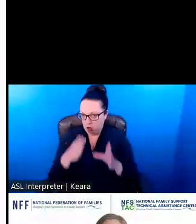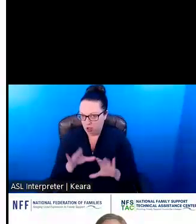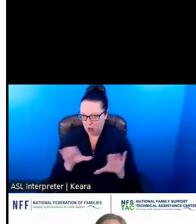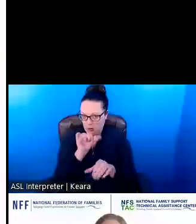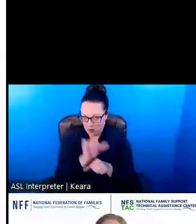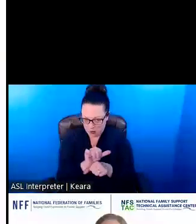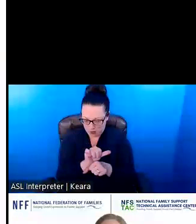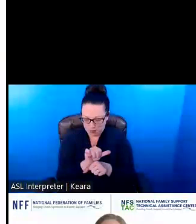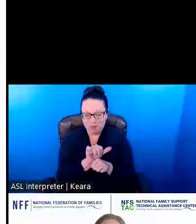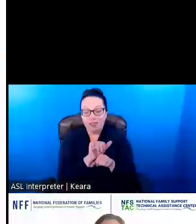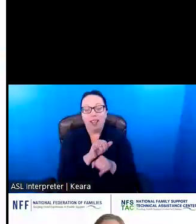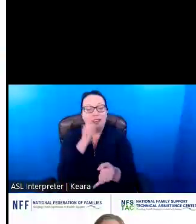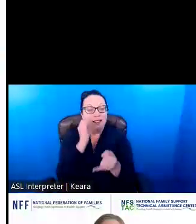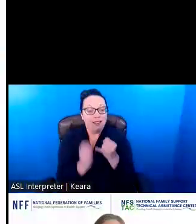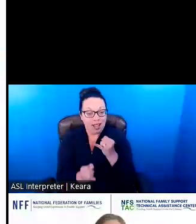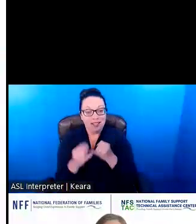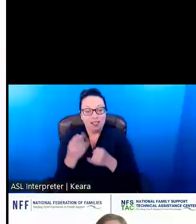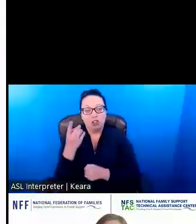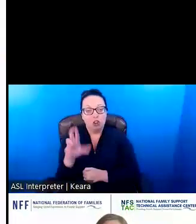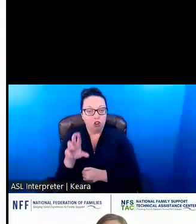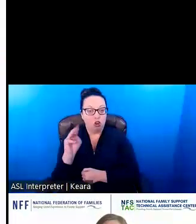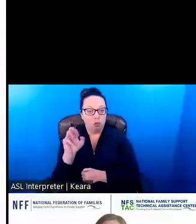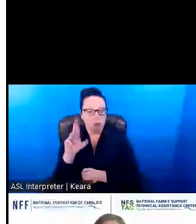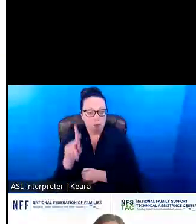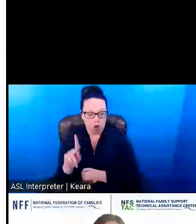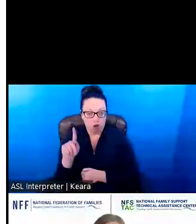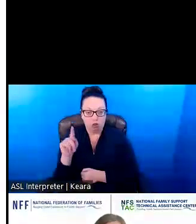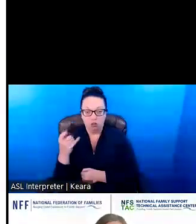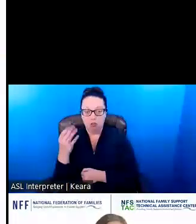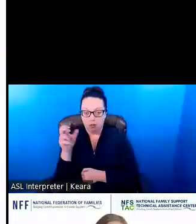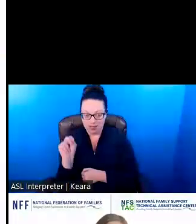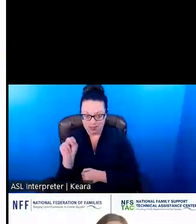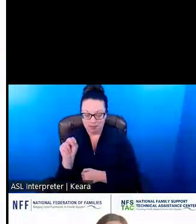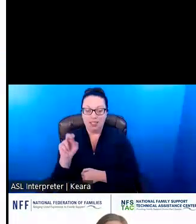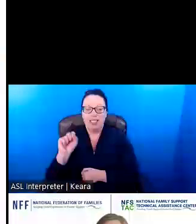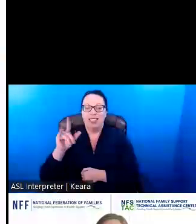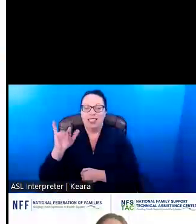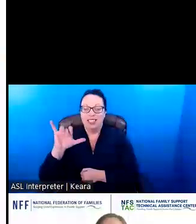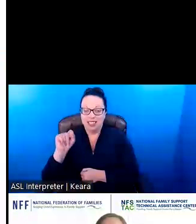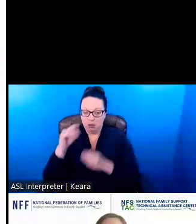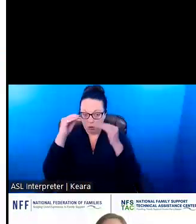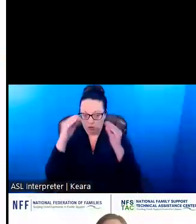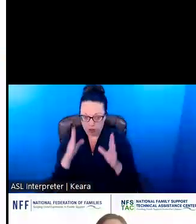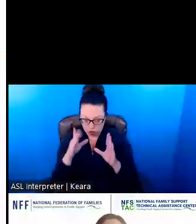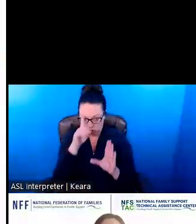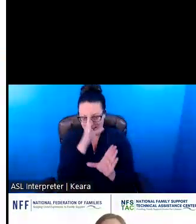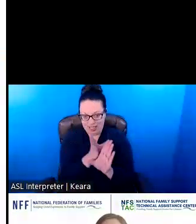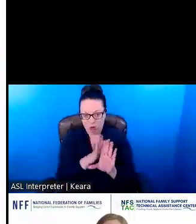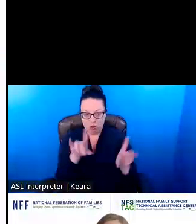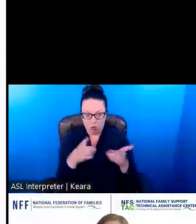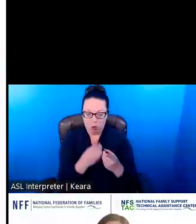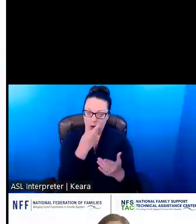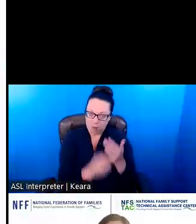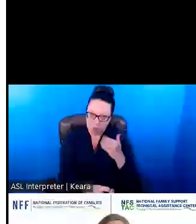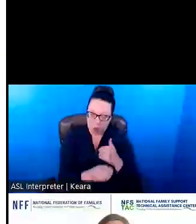we're really pleased to have Dr. Mark Thompson with us. He's an assistant professor in the psychiatric departments of both University of